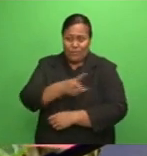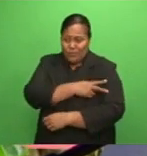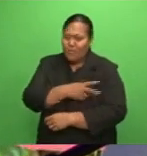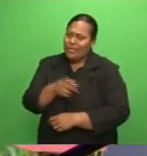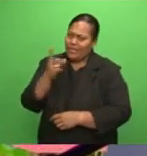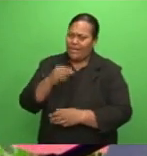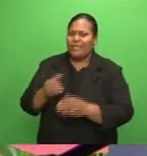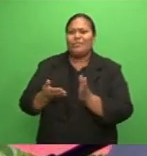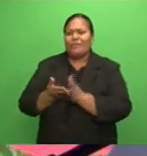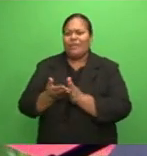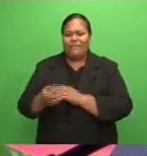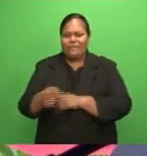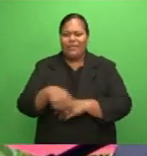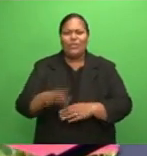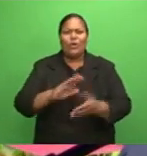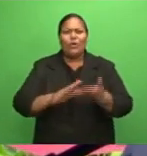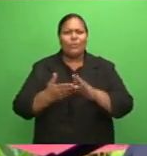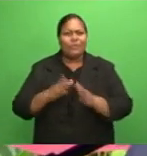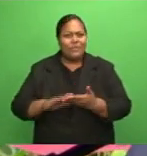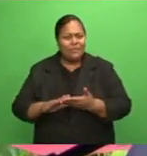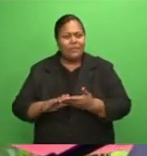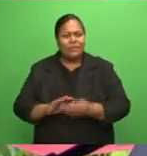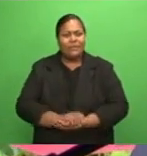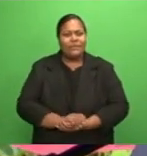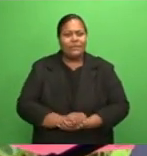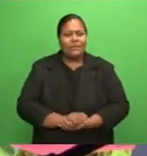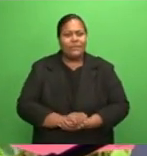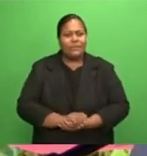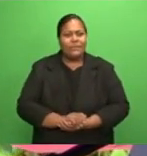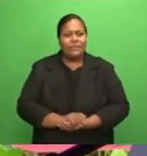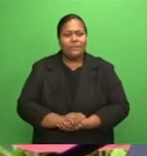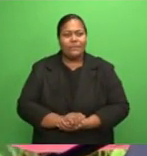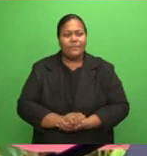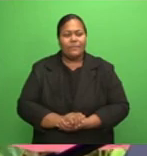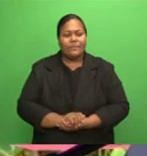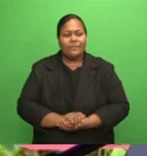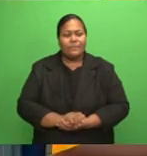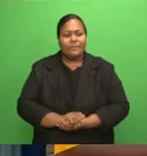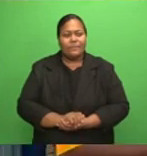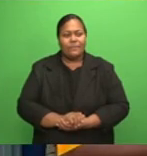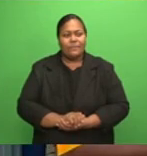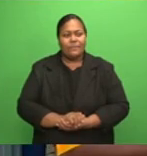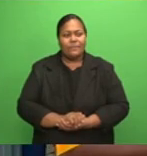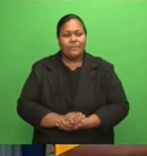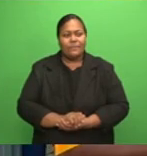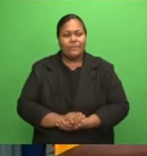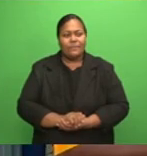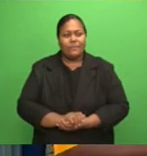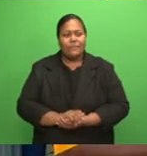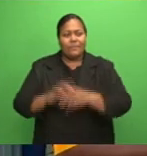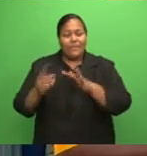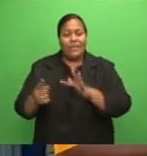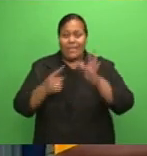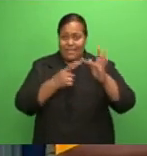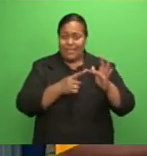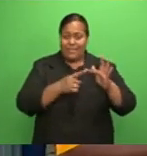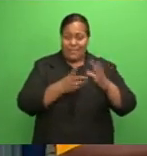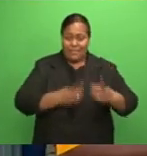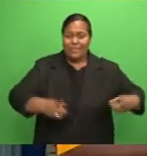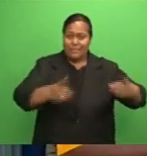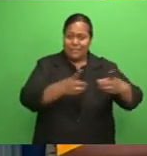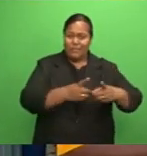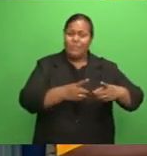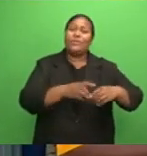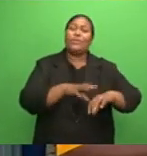our communities. And if their headquarters are destroyed, they can't serve the community. The Eastern Divisional Police Commander,